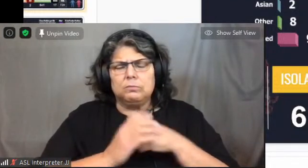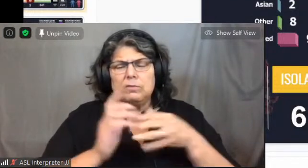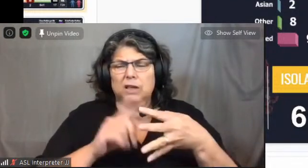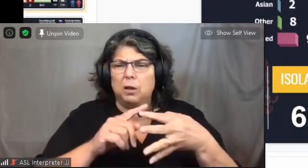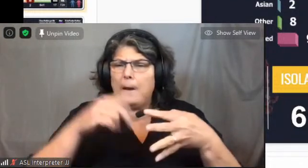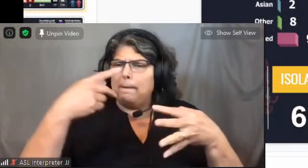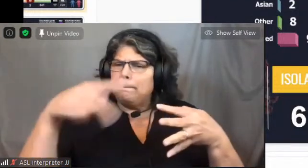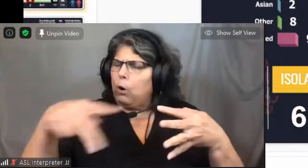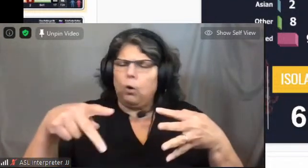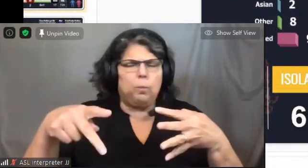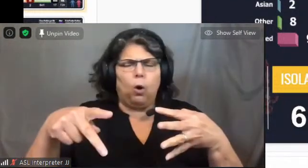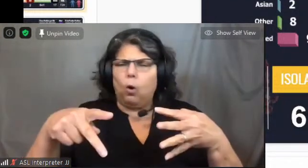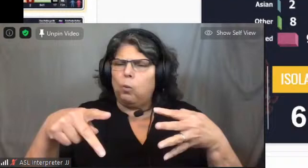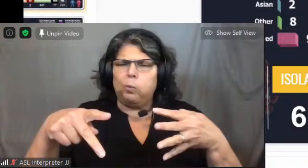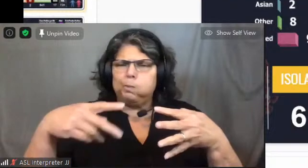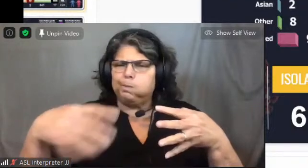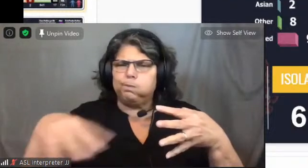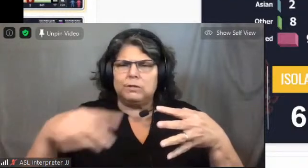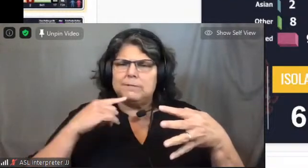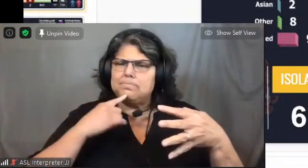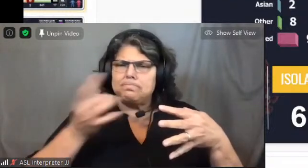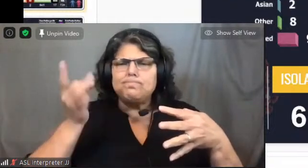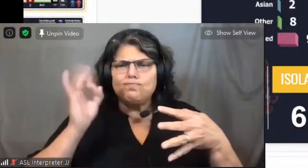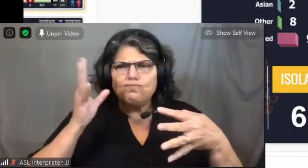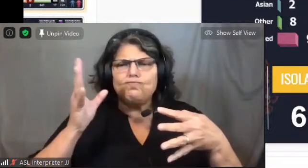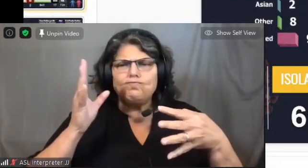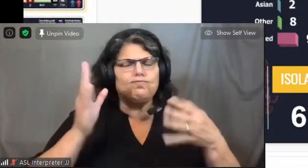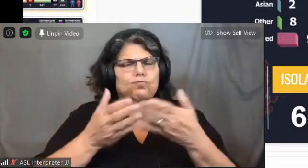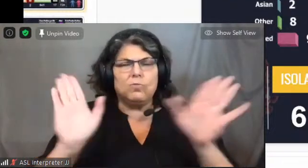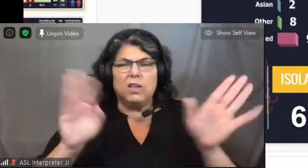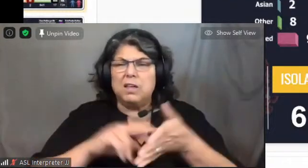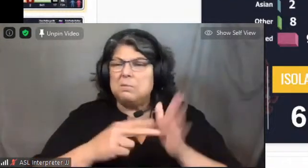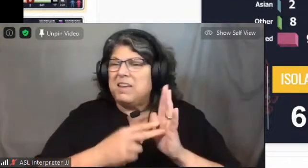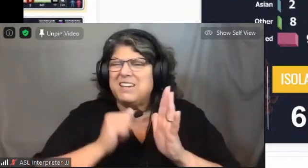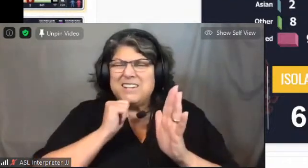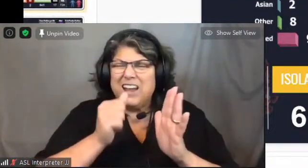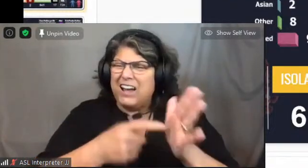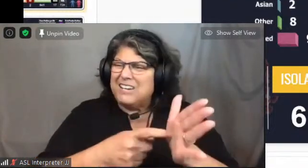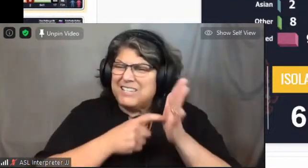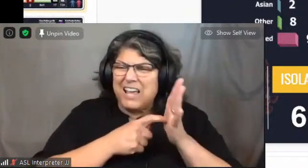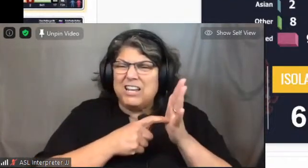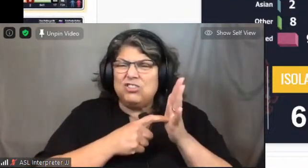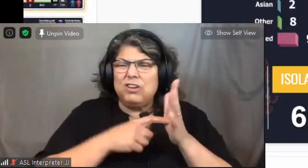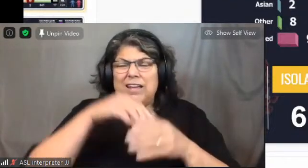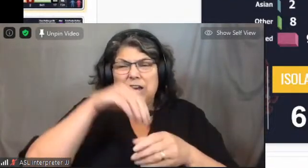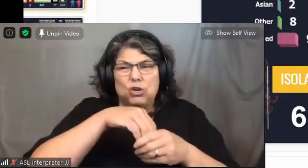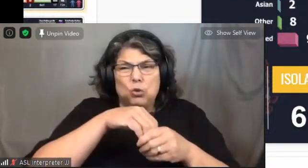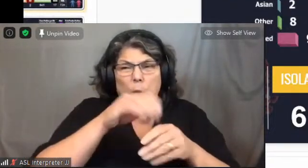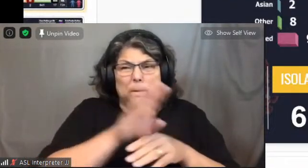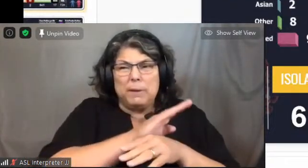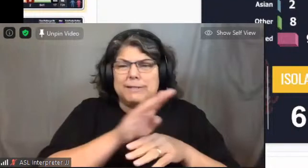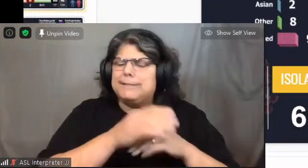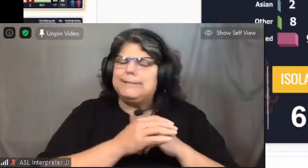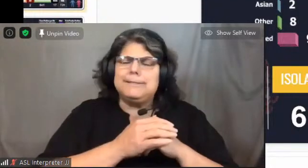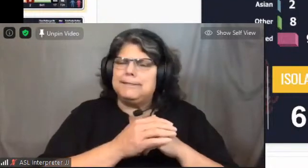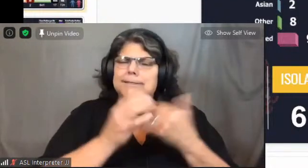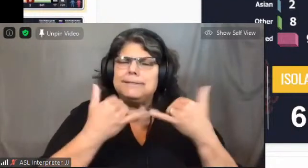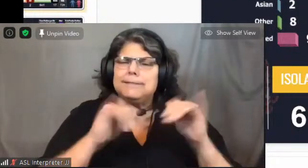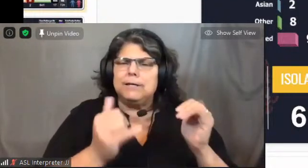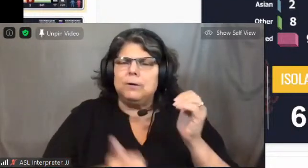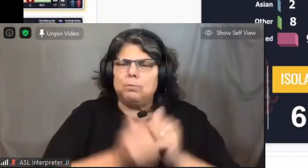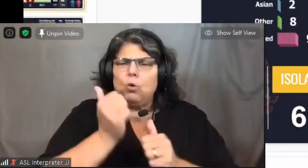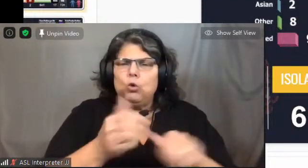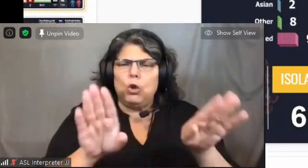purple. We are in that tier. This means that non-essential indoor business operations are mostly closed.